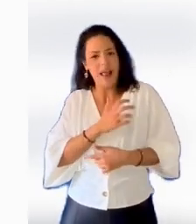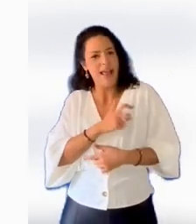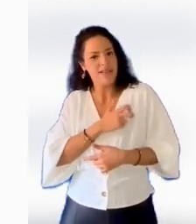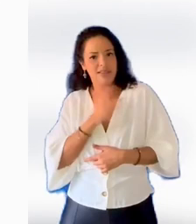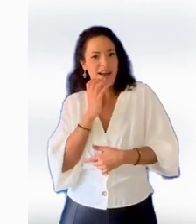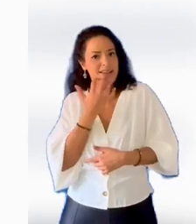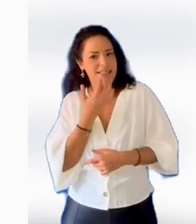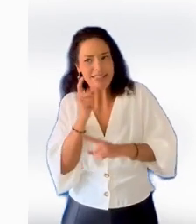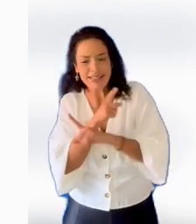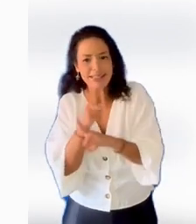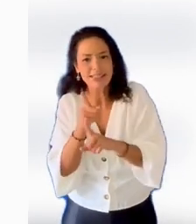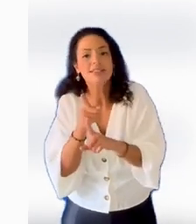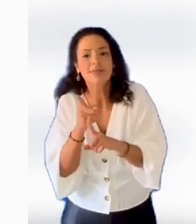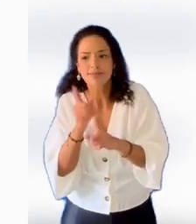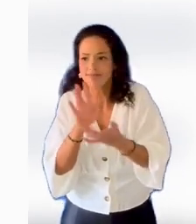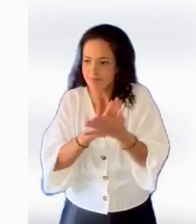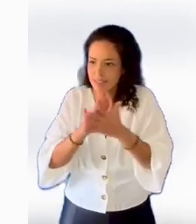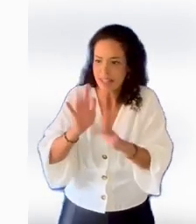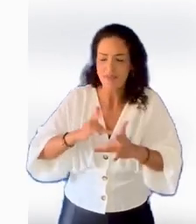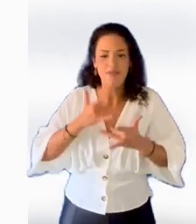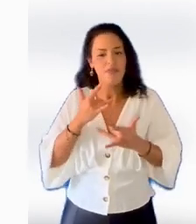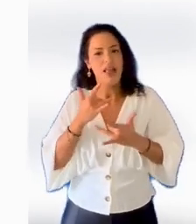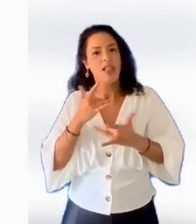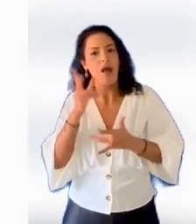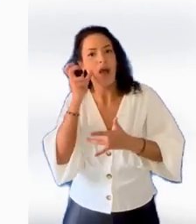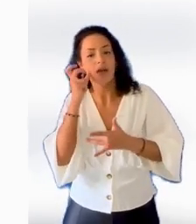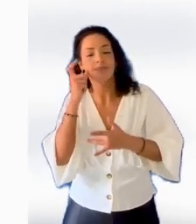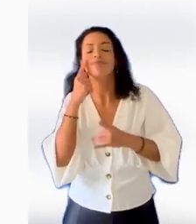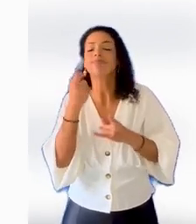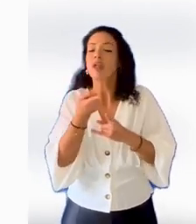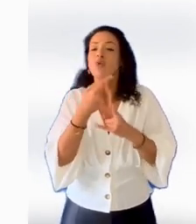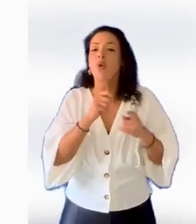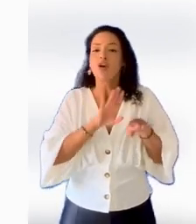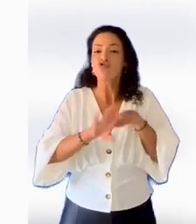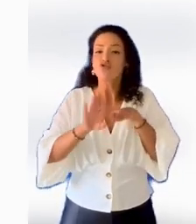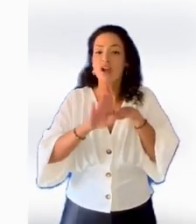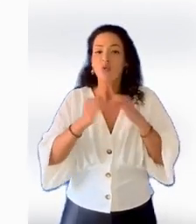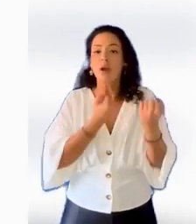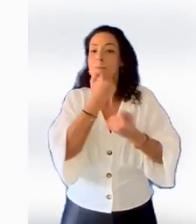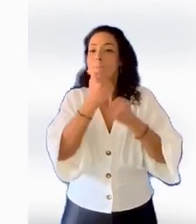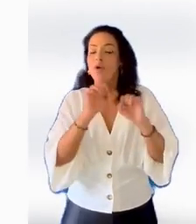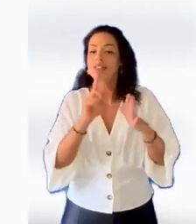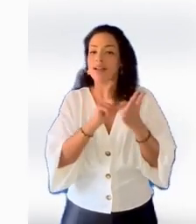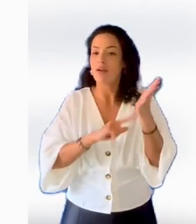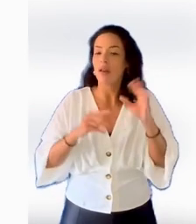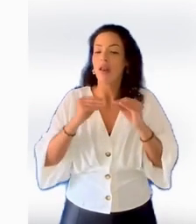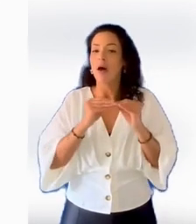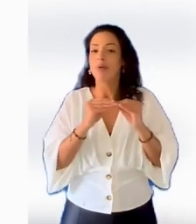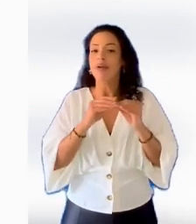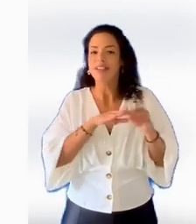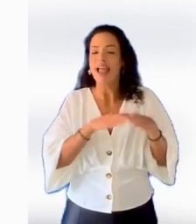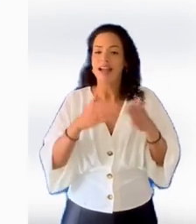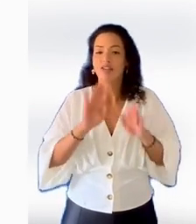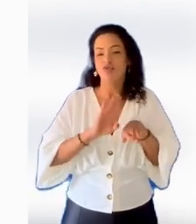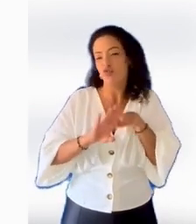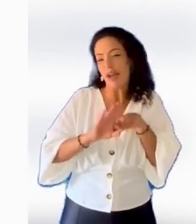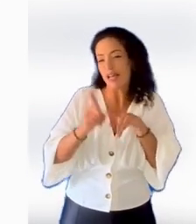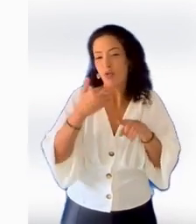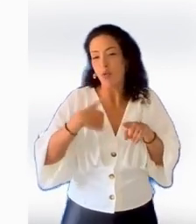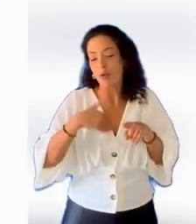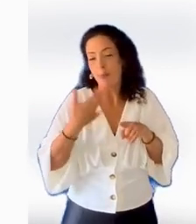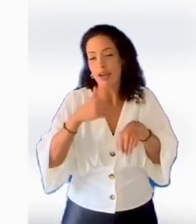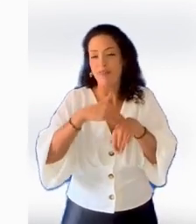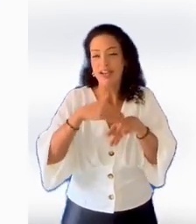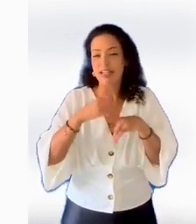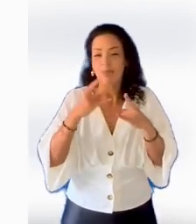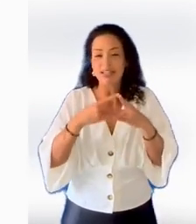heard. I delivered training to a boxing club who were building a trauma-informed boxing program for women who'd been affected by sexual violence and abuse,